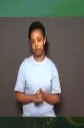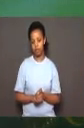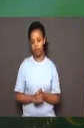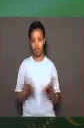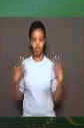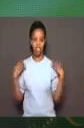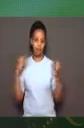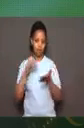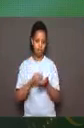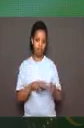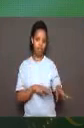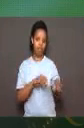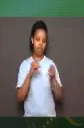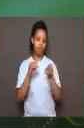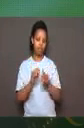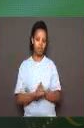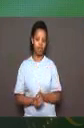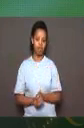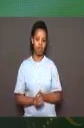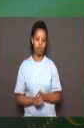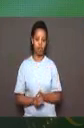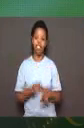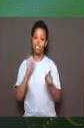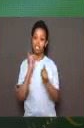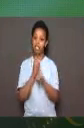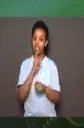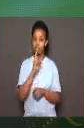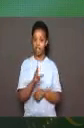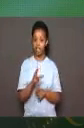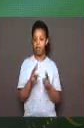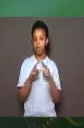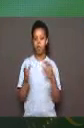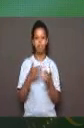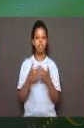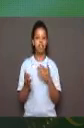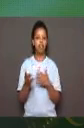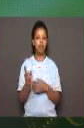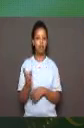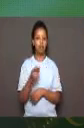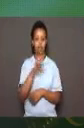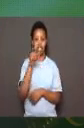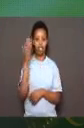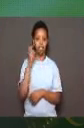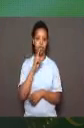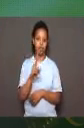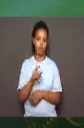Hello again, students. I am sure that was a simple activity for